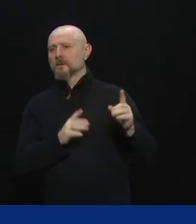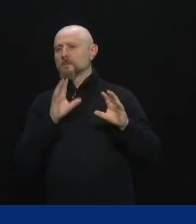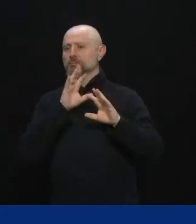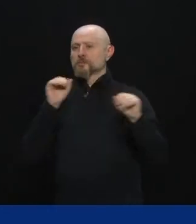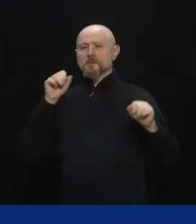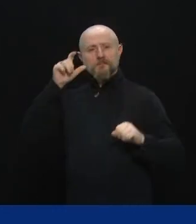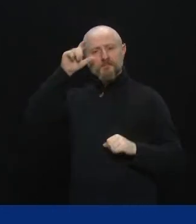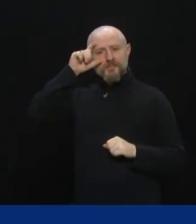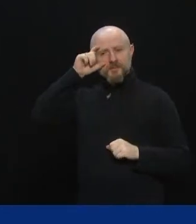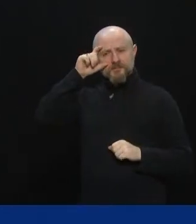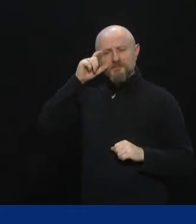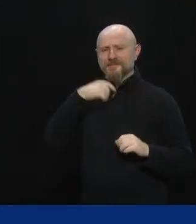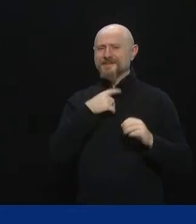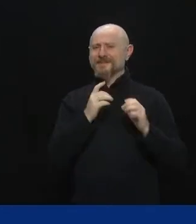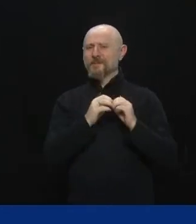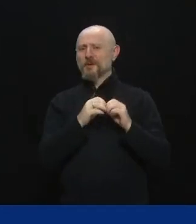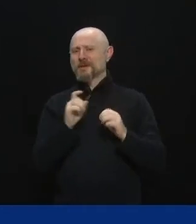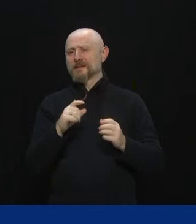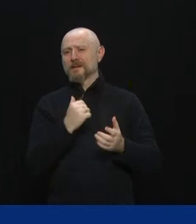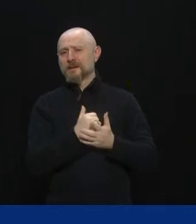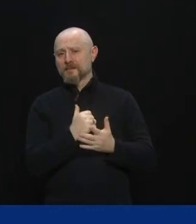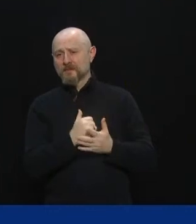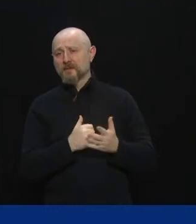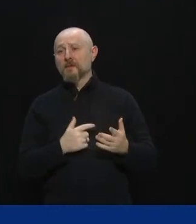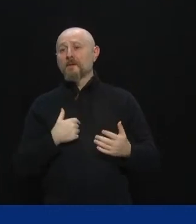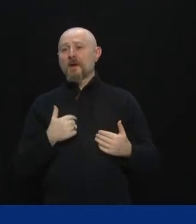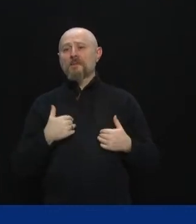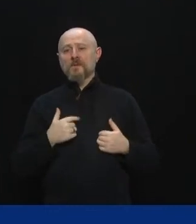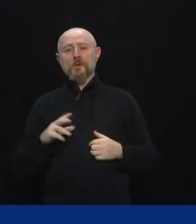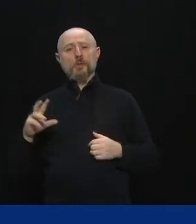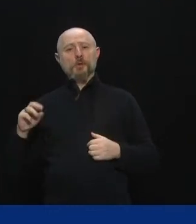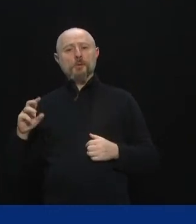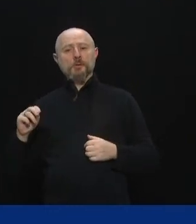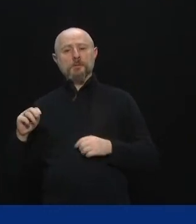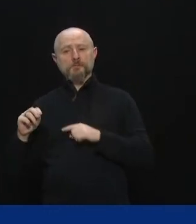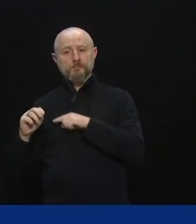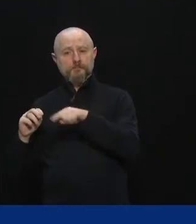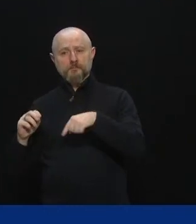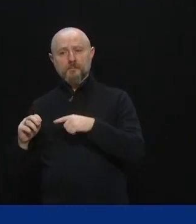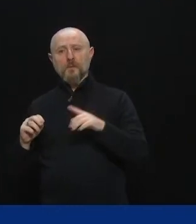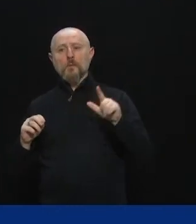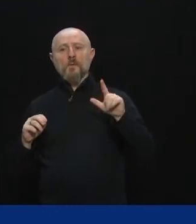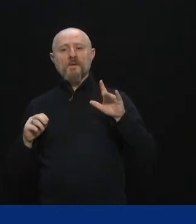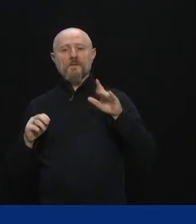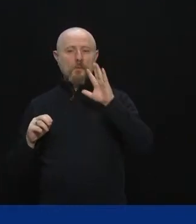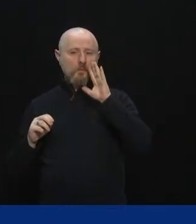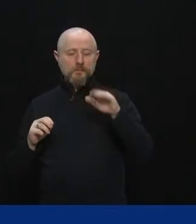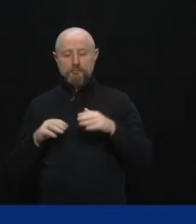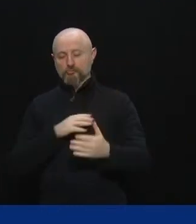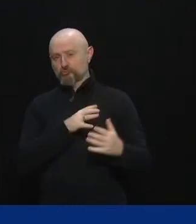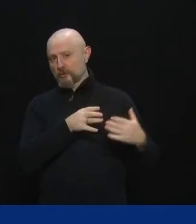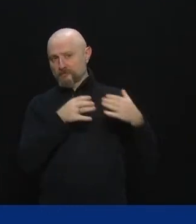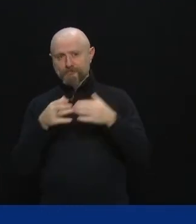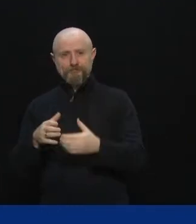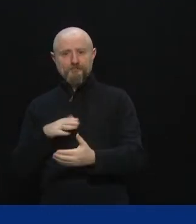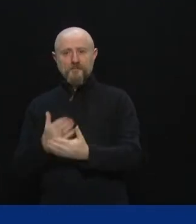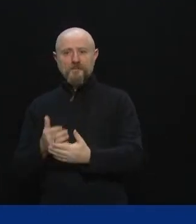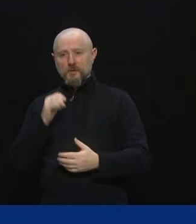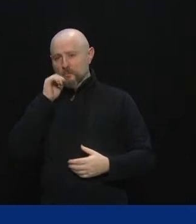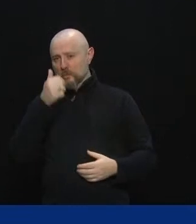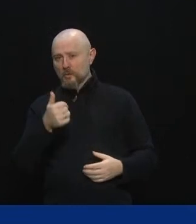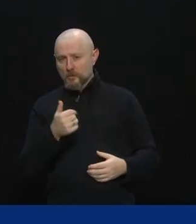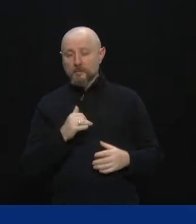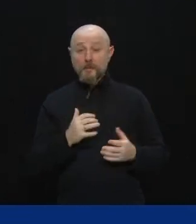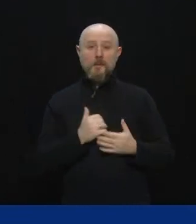right now, 50 more are coming, 25 of which arrive tomorrow. So this is a great cause of relief for these